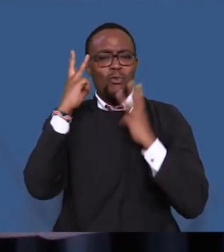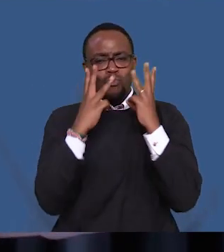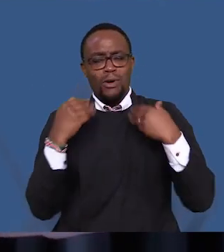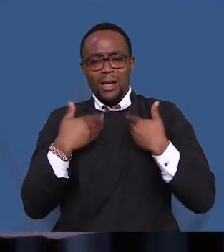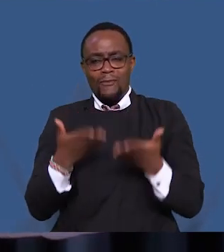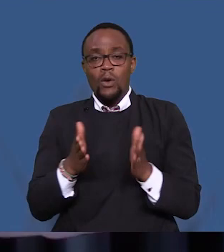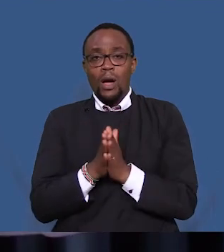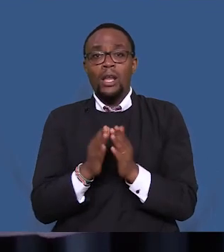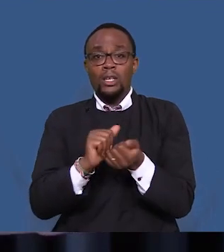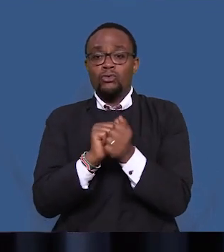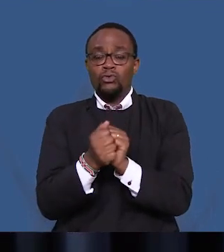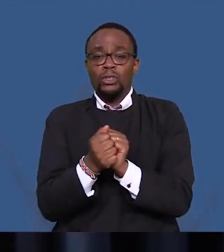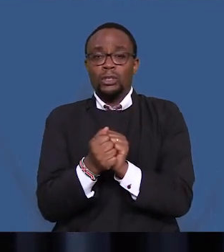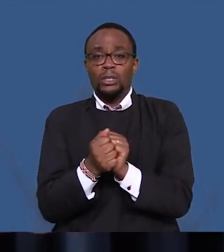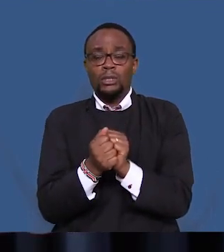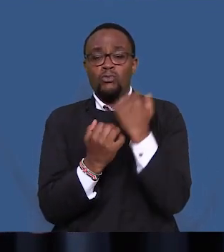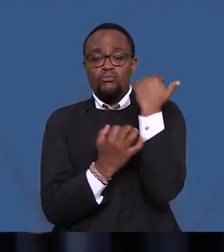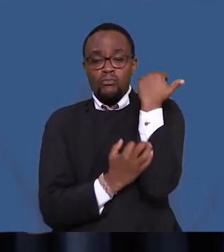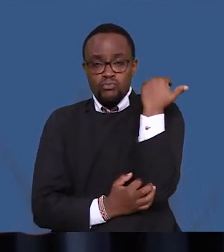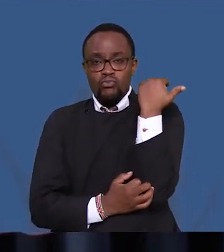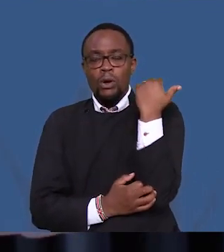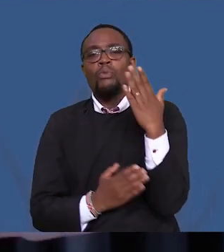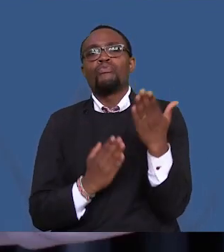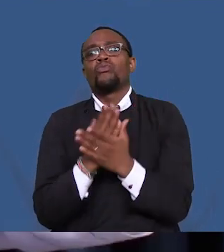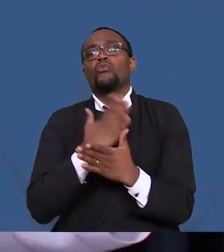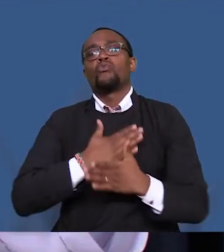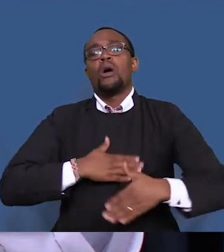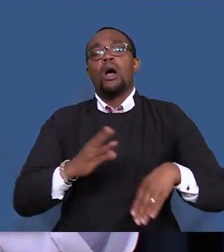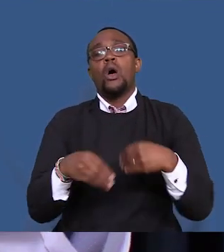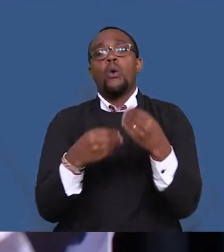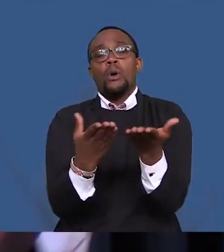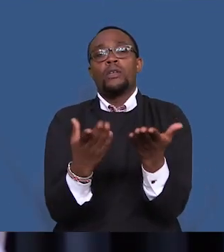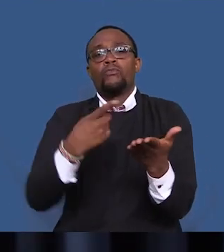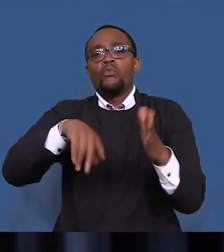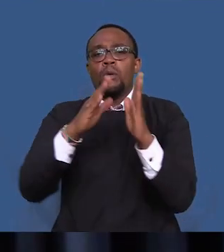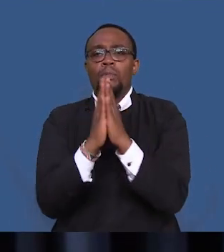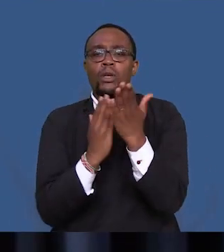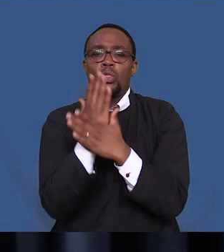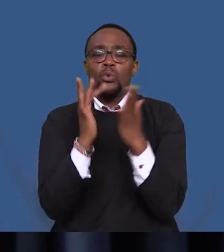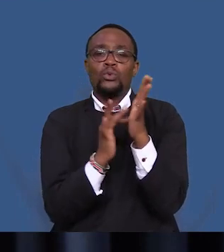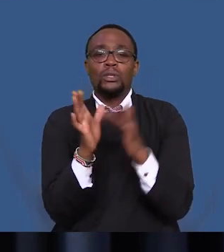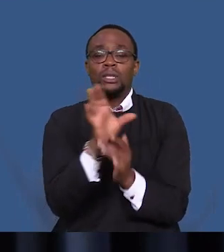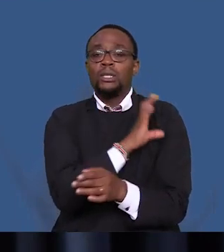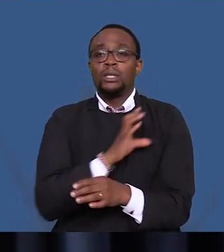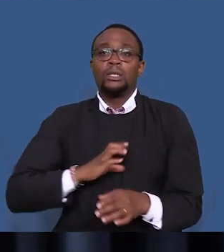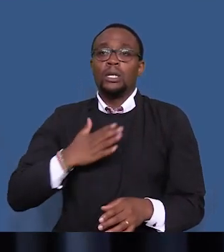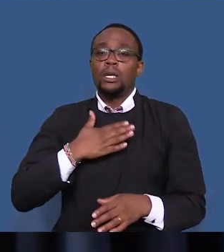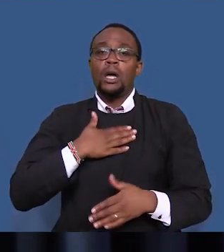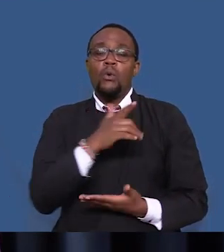transform scarcity through generosity. We pray through Jesus Christ, our